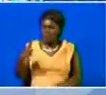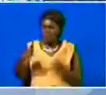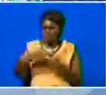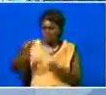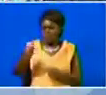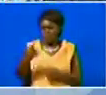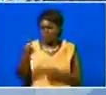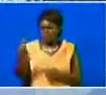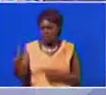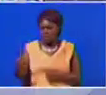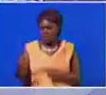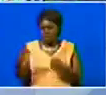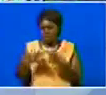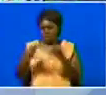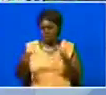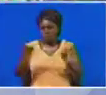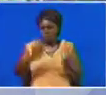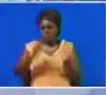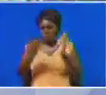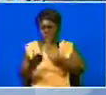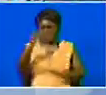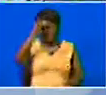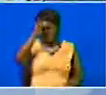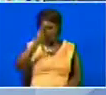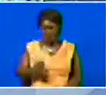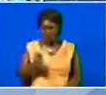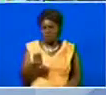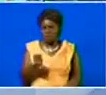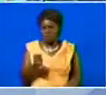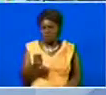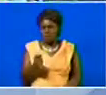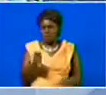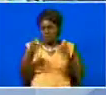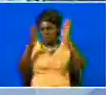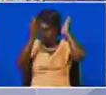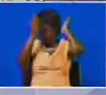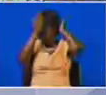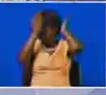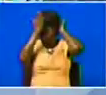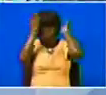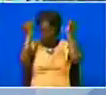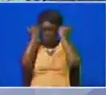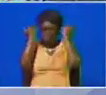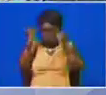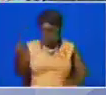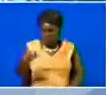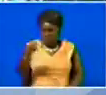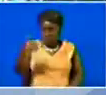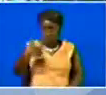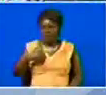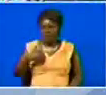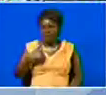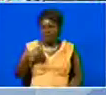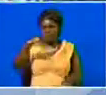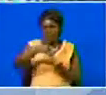each. The eight officials before Justice Bill Ochieng sitting in the Kakamega Anti-Corruption Court were found guilty of